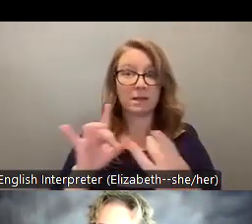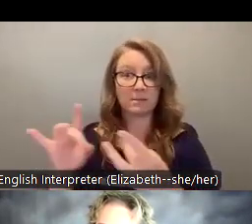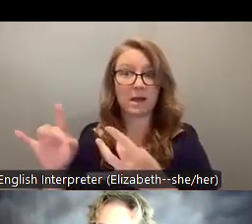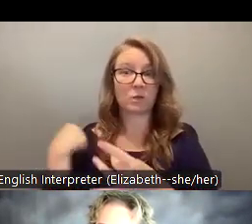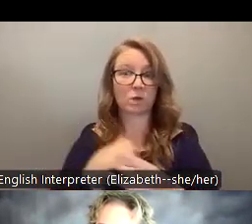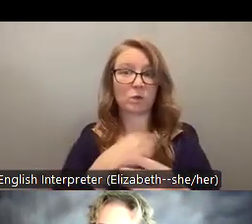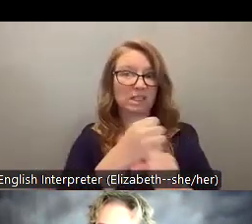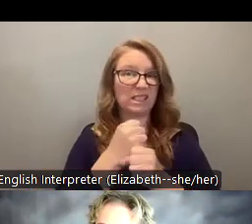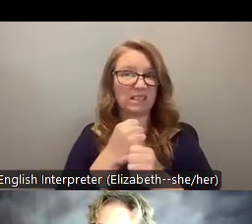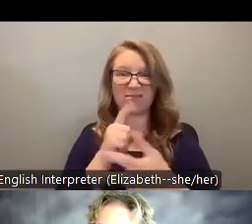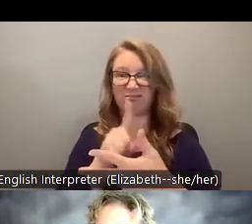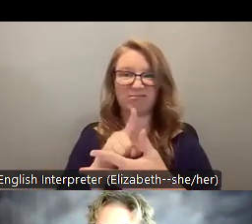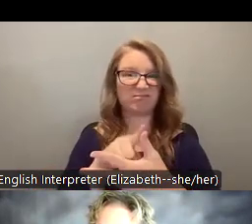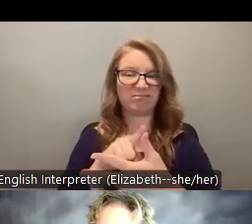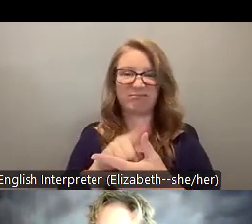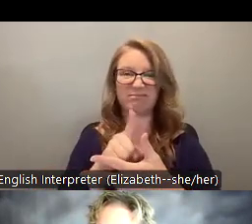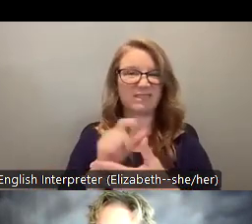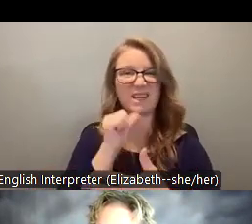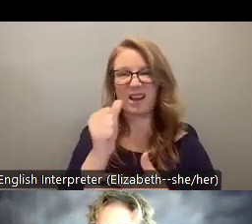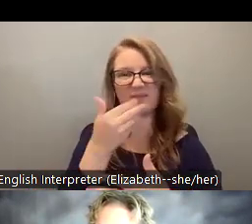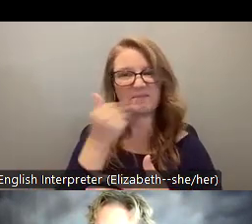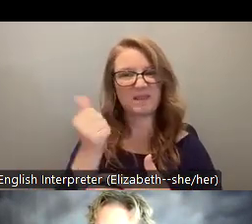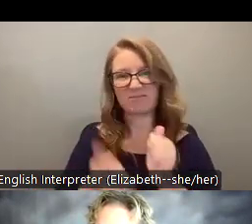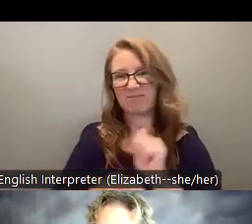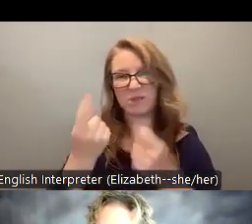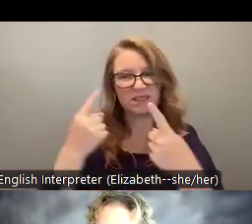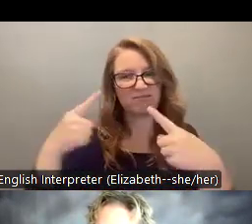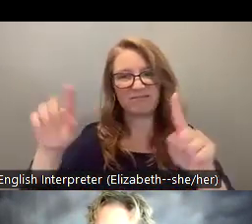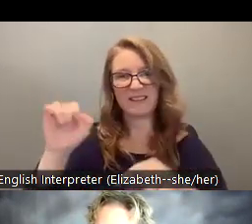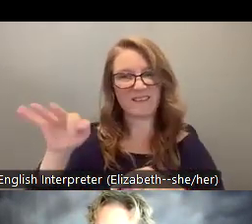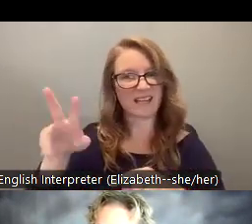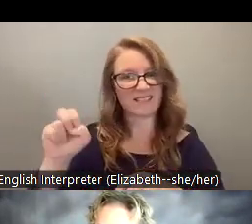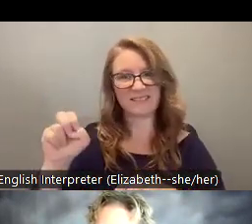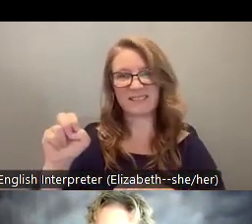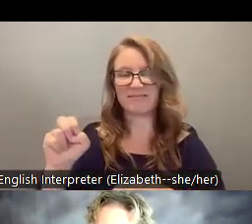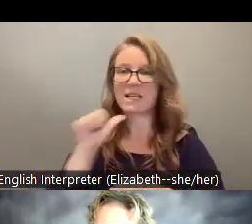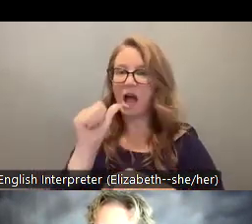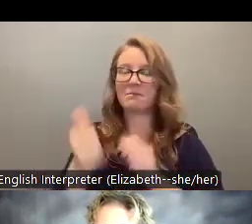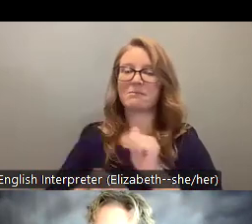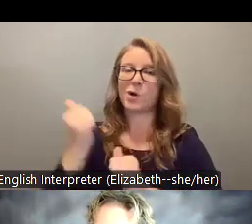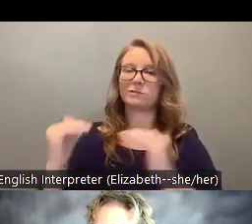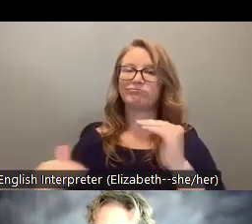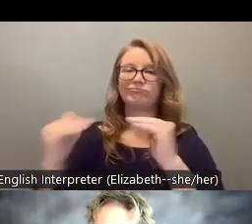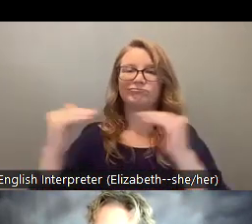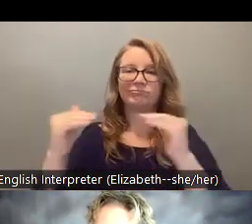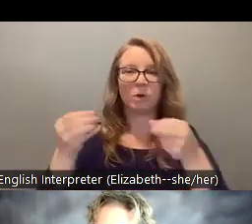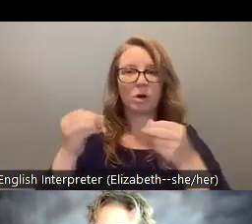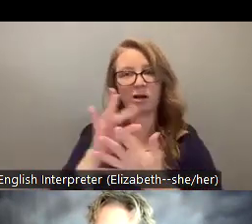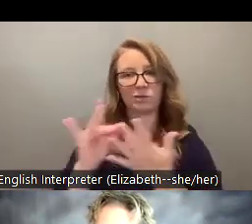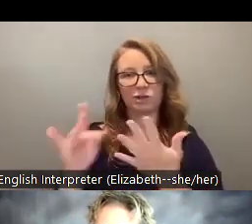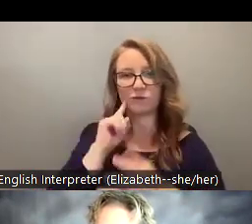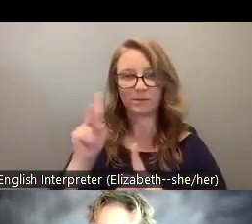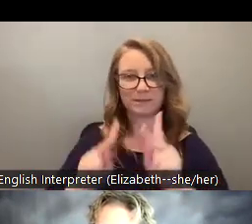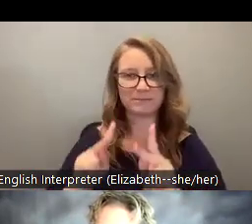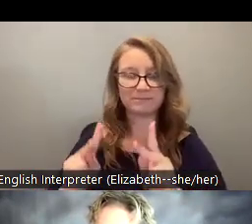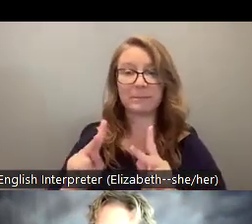received is this wouldn't be particularly the most effective or equitable option for folks. So